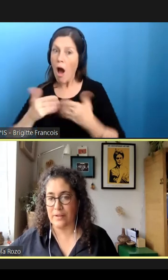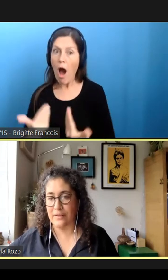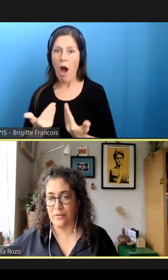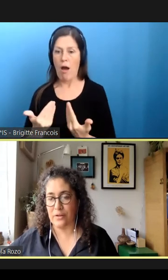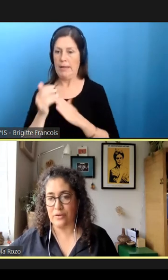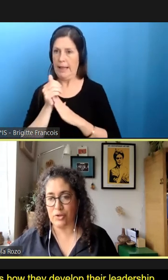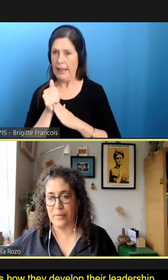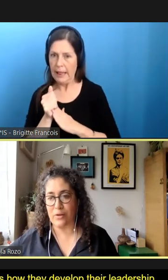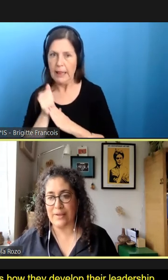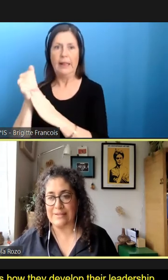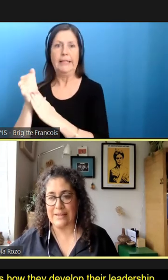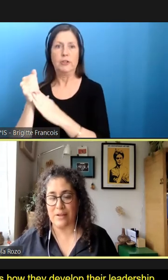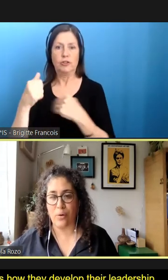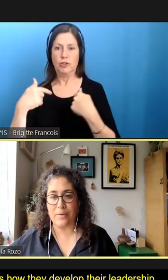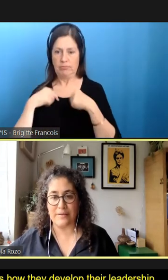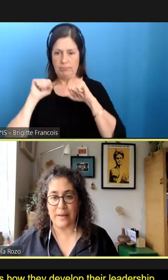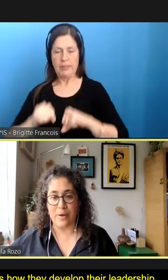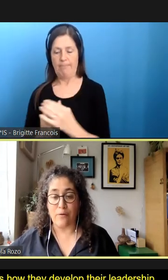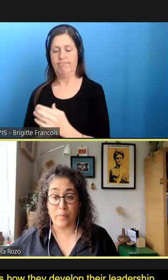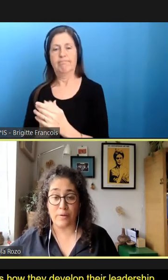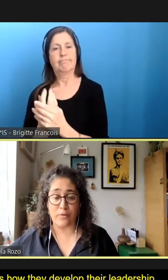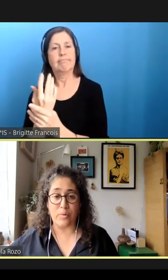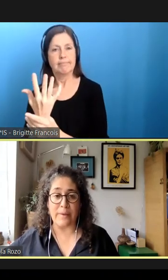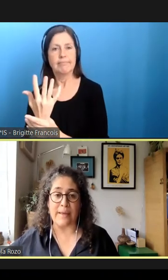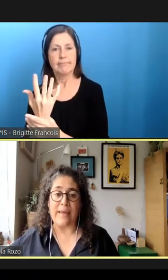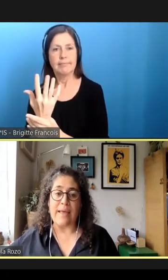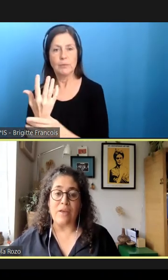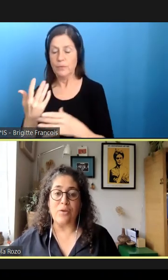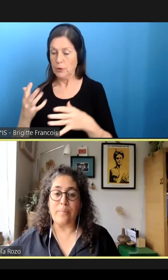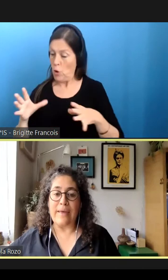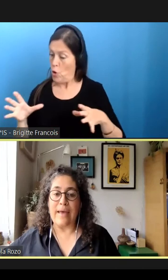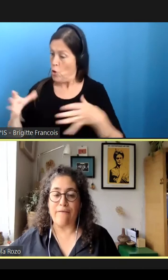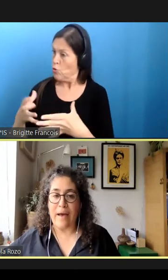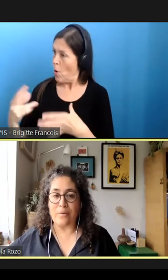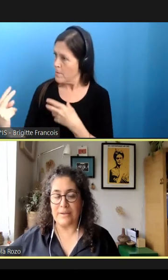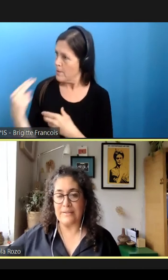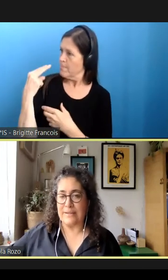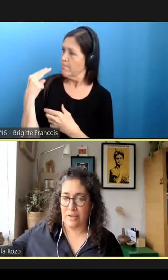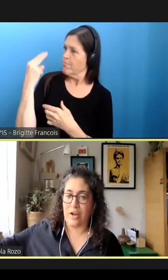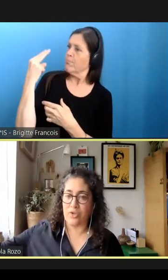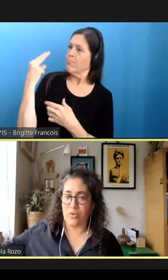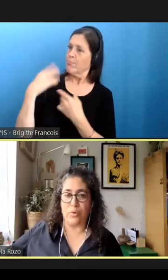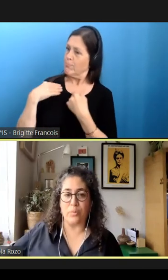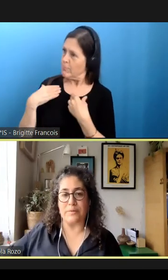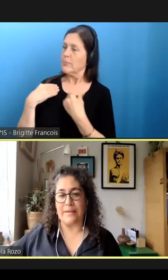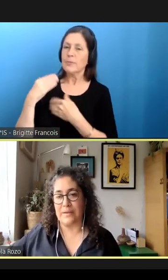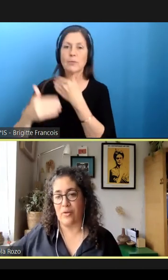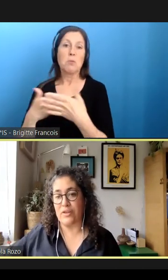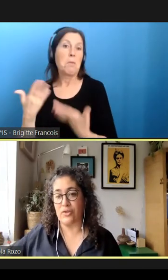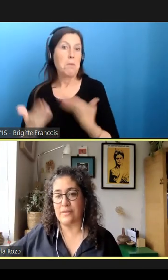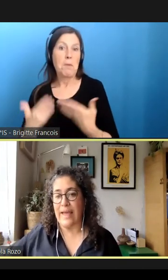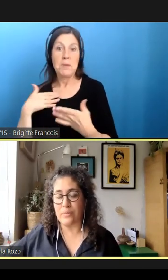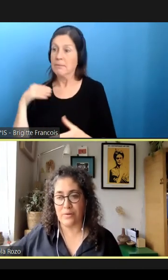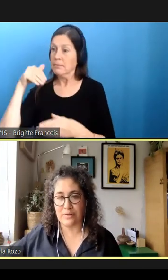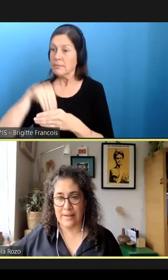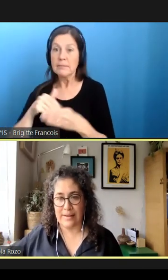of the leadership that you can see in all these forms of grouping. You may have found easily in larger groups as